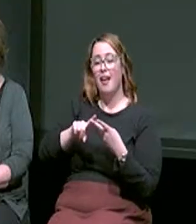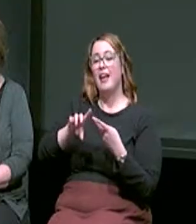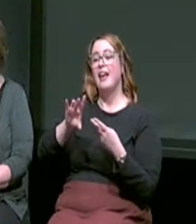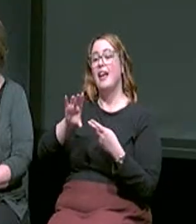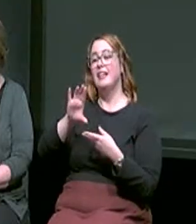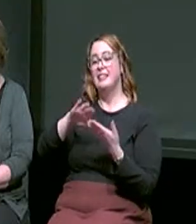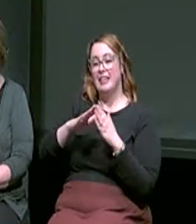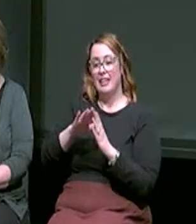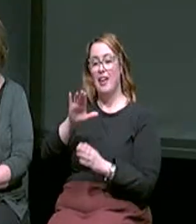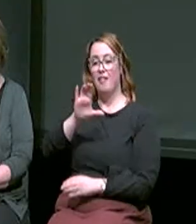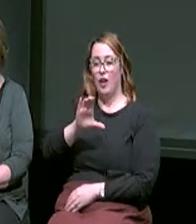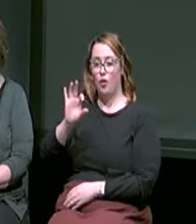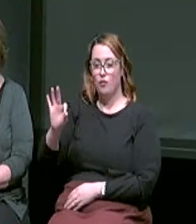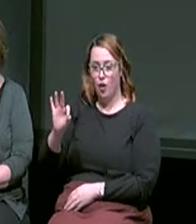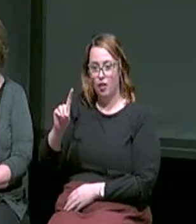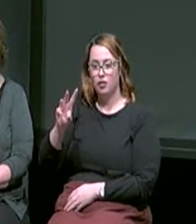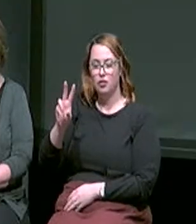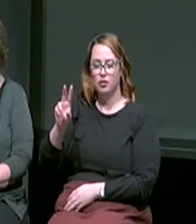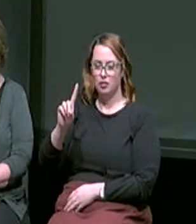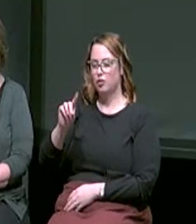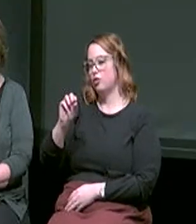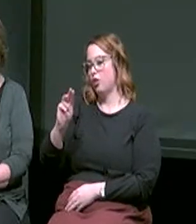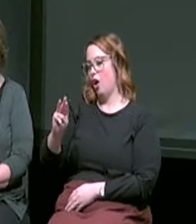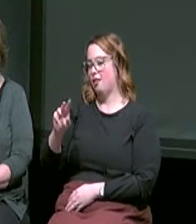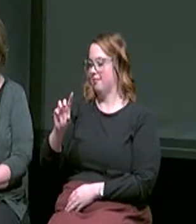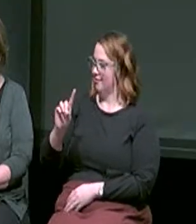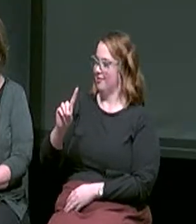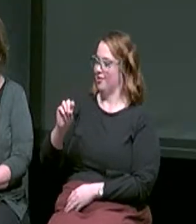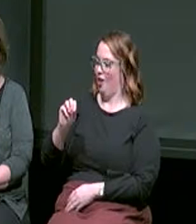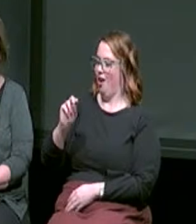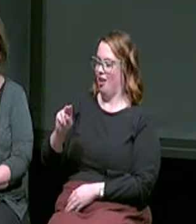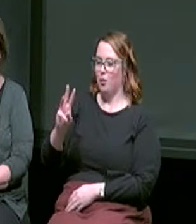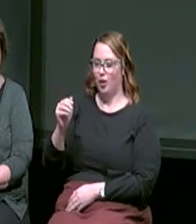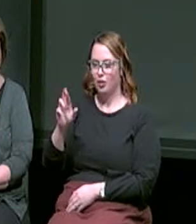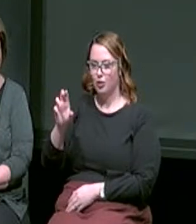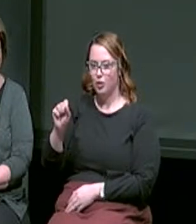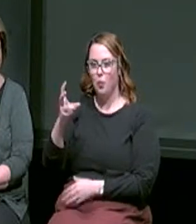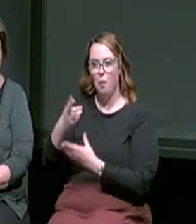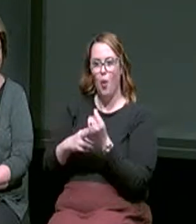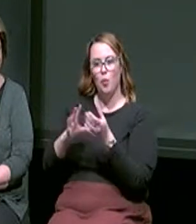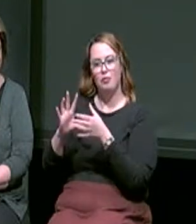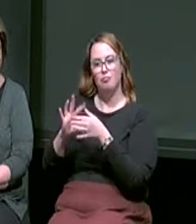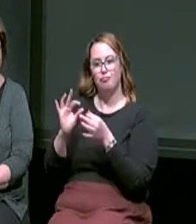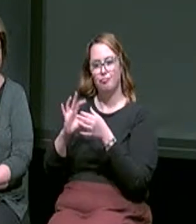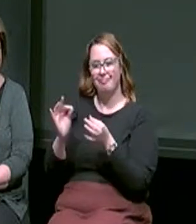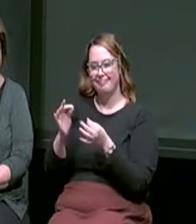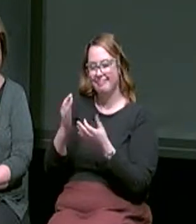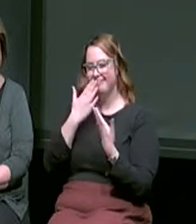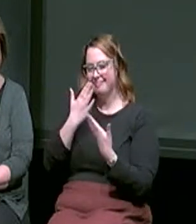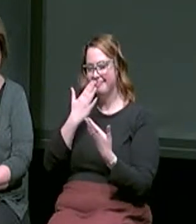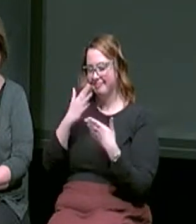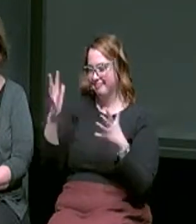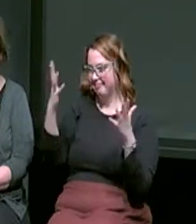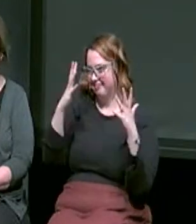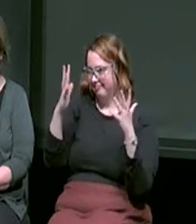of Cuyahoga Falls Mayor Don Walters, who will both share a few words with you.